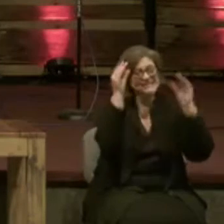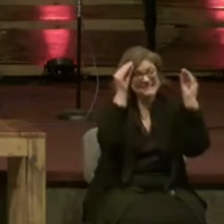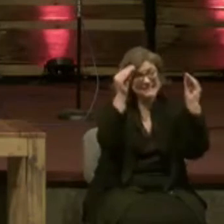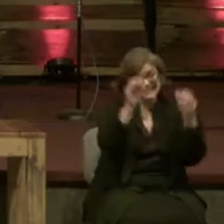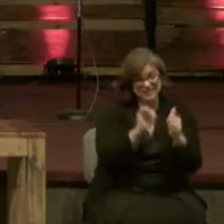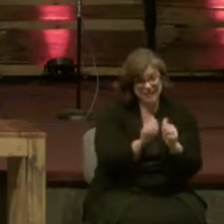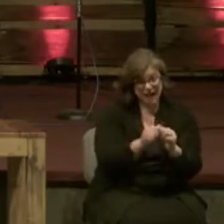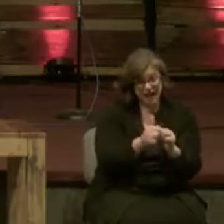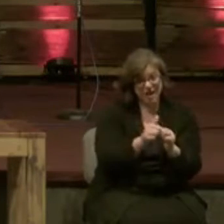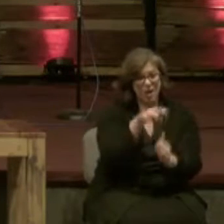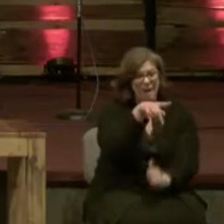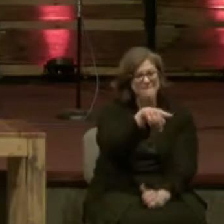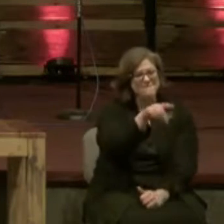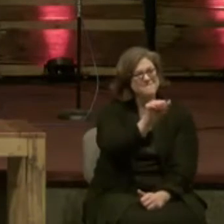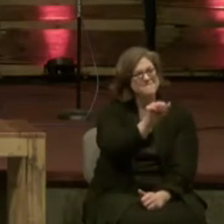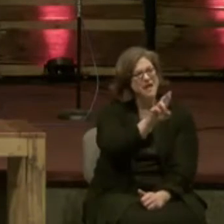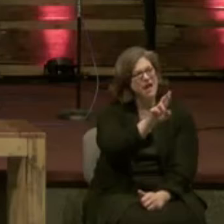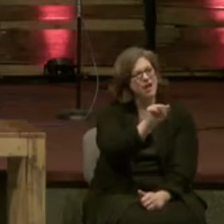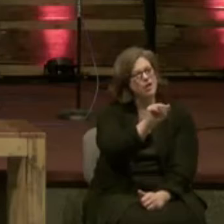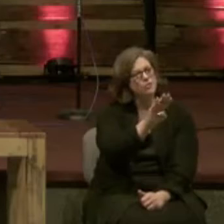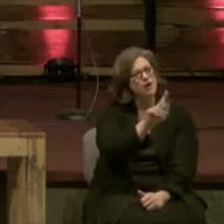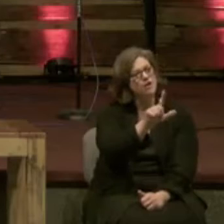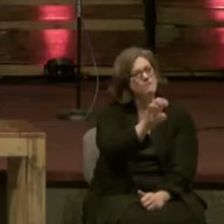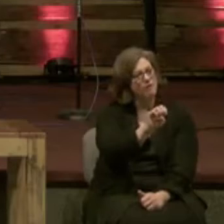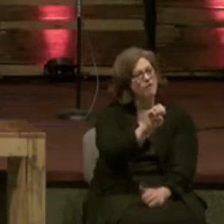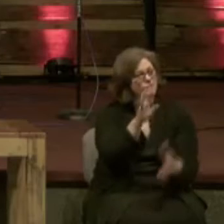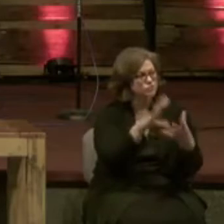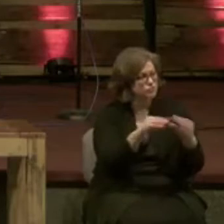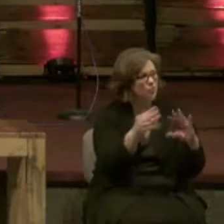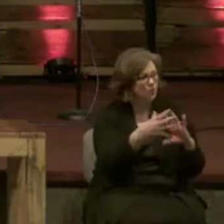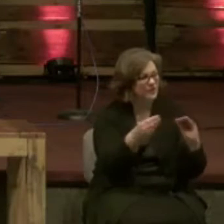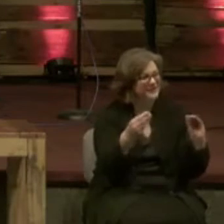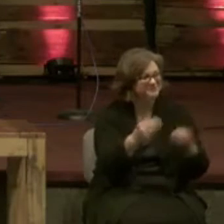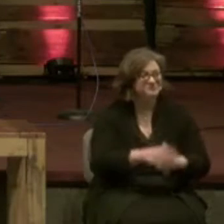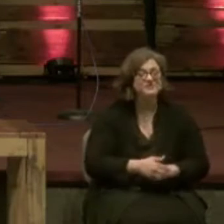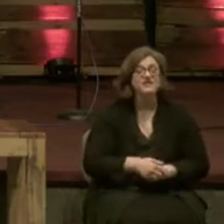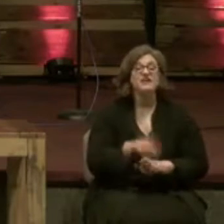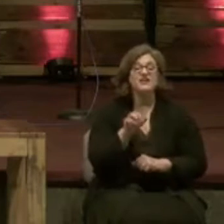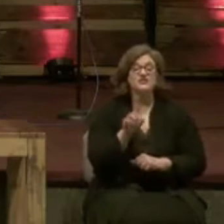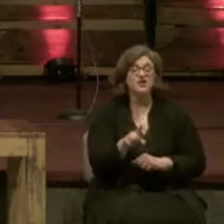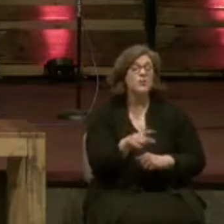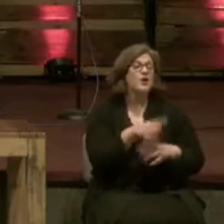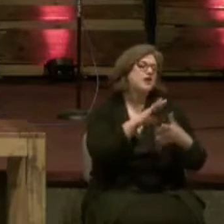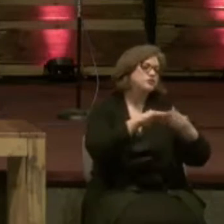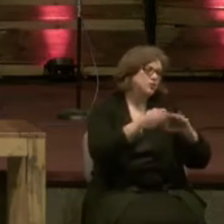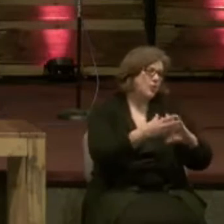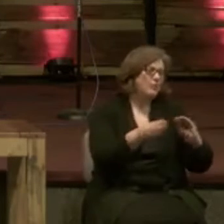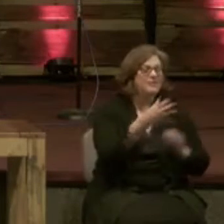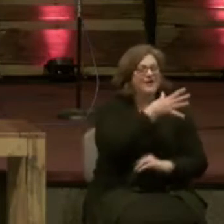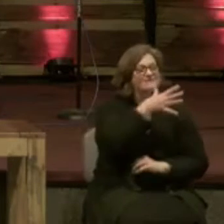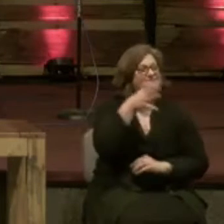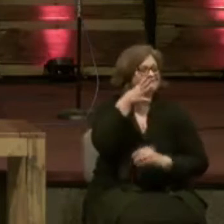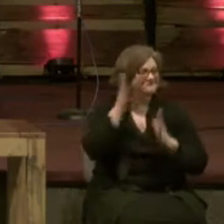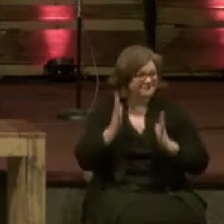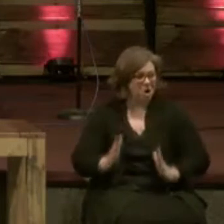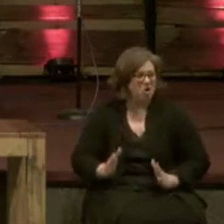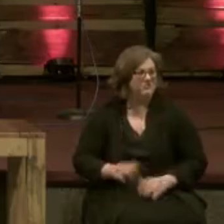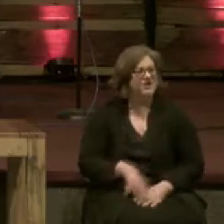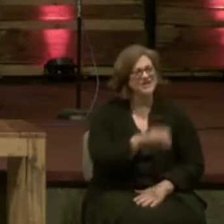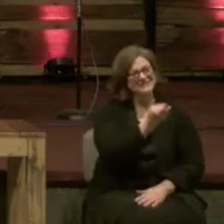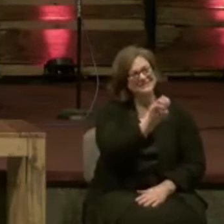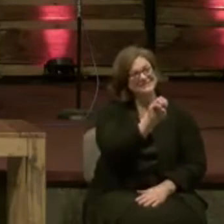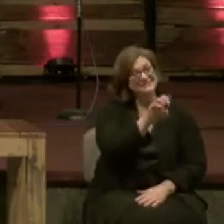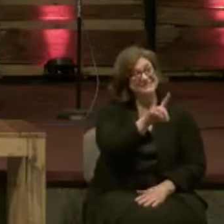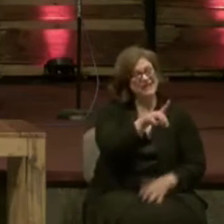many people may have heard before was a story about a farmer who was planting seed. And he wasn't just planting seed the way that, you might think of